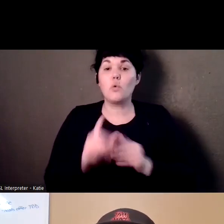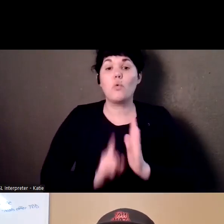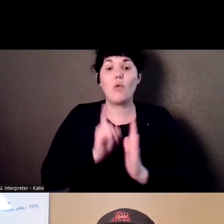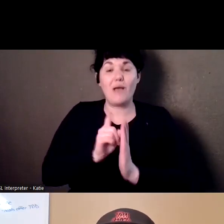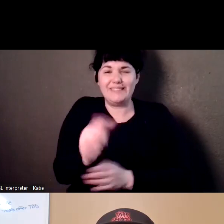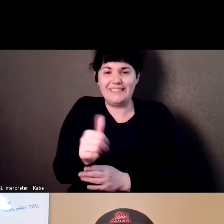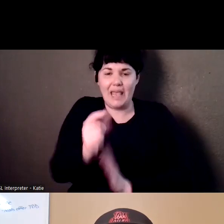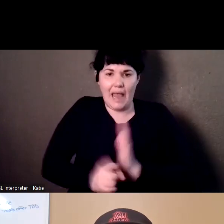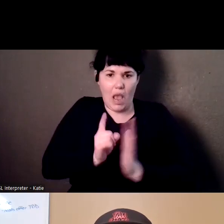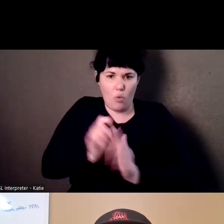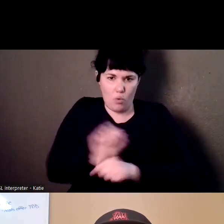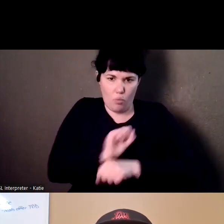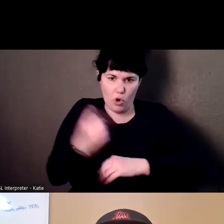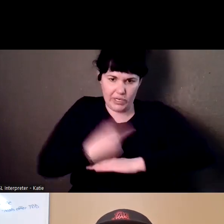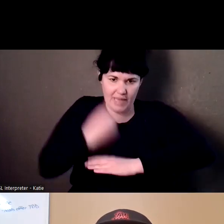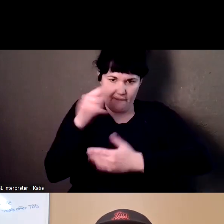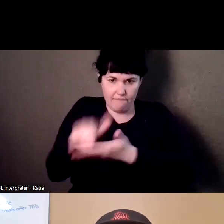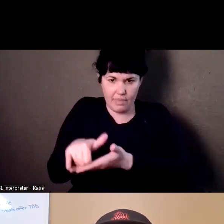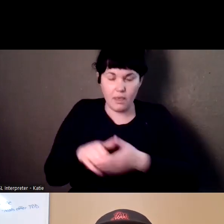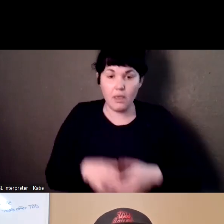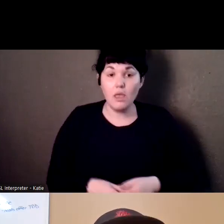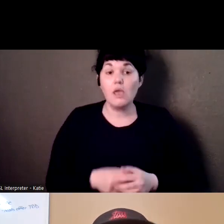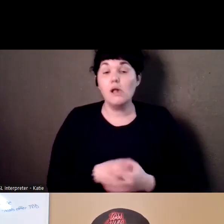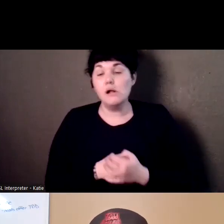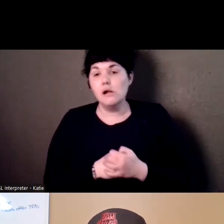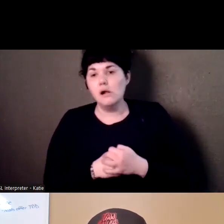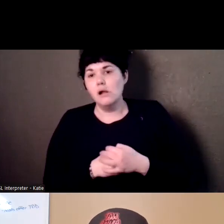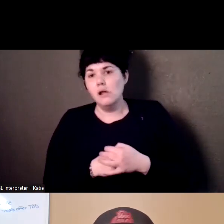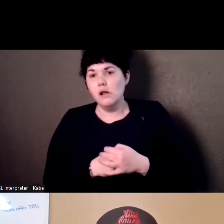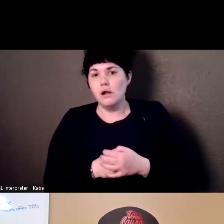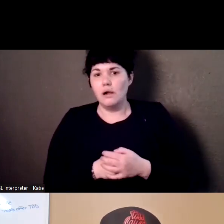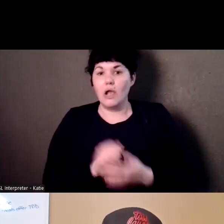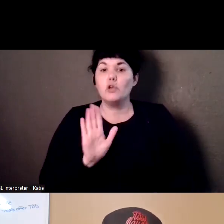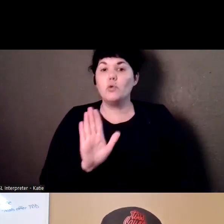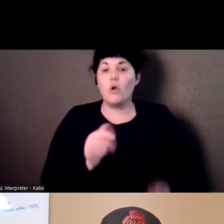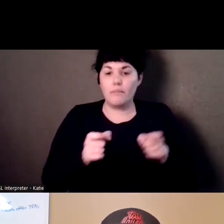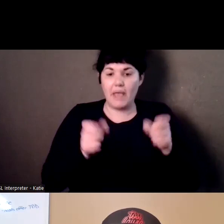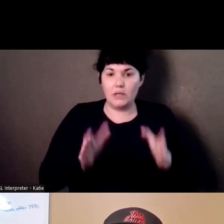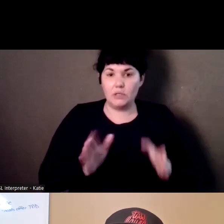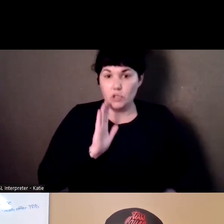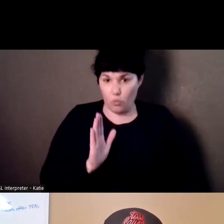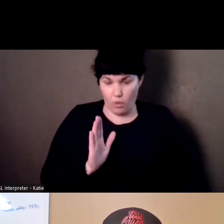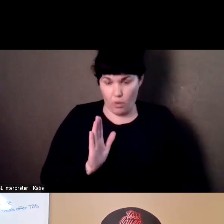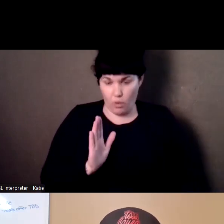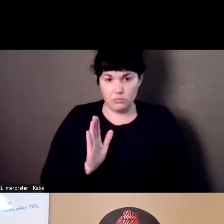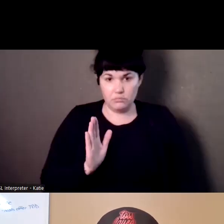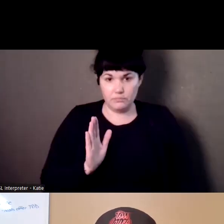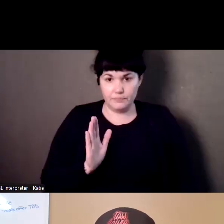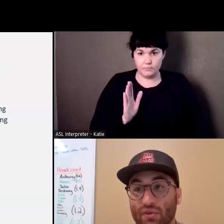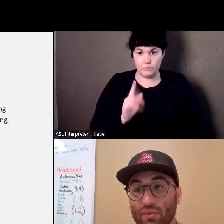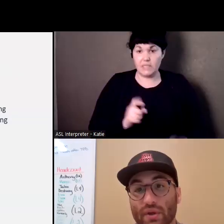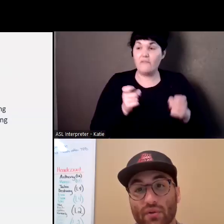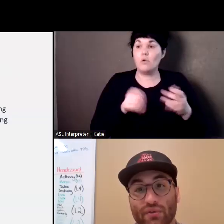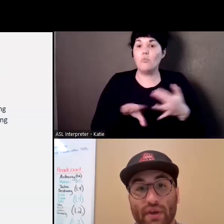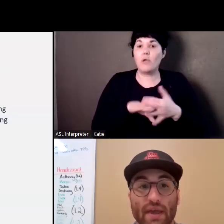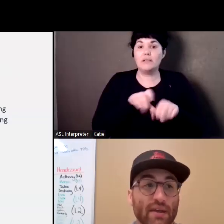give you that time off when they or your manager gives you those break times when you show up for work.